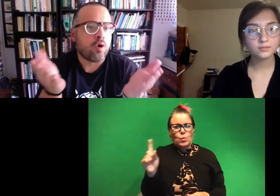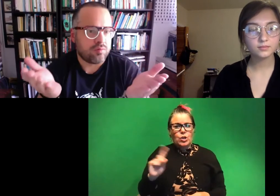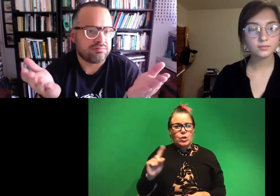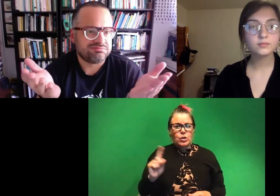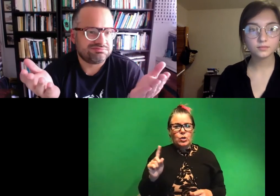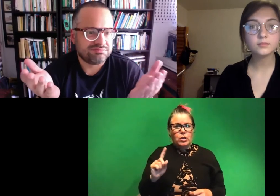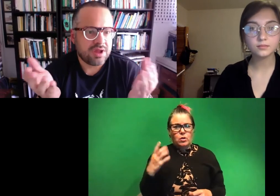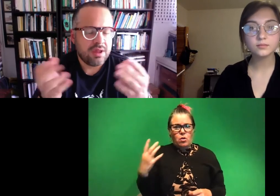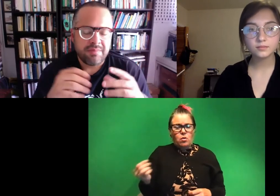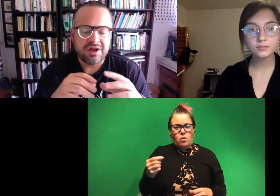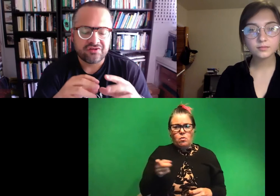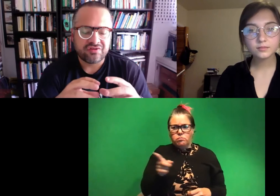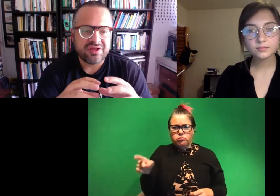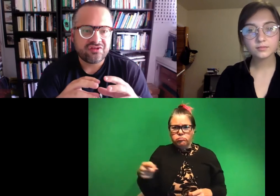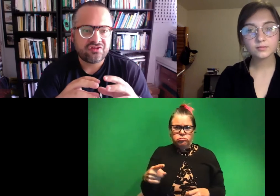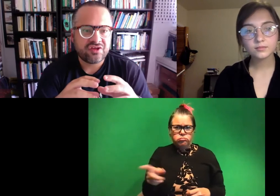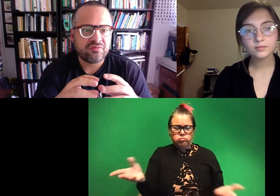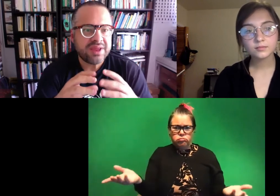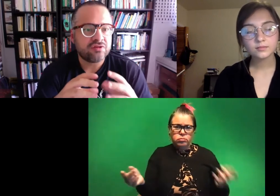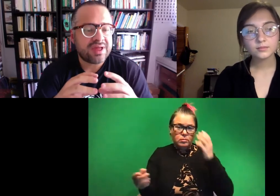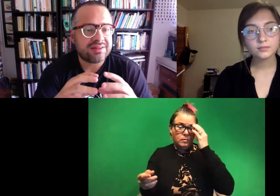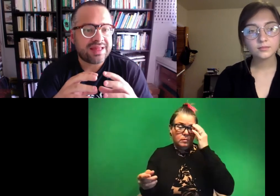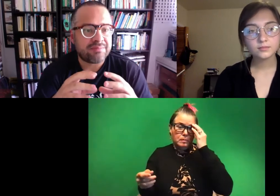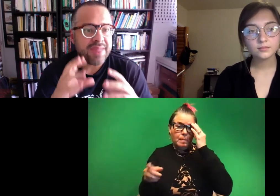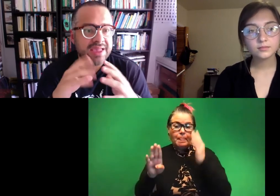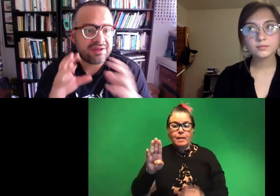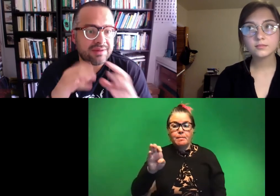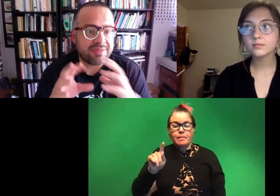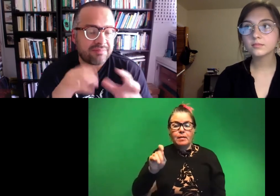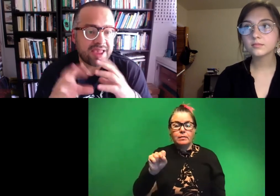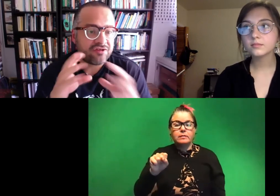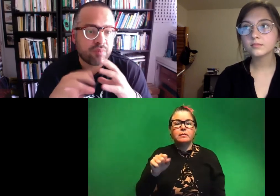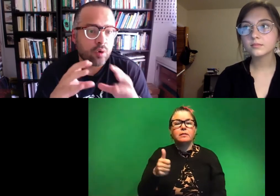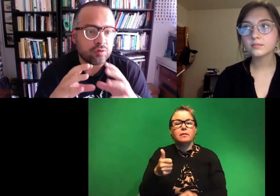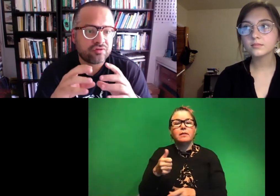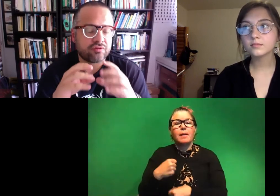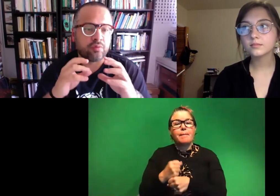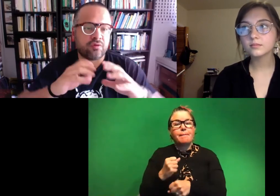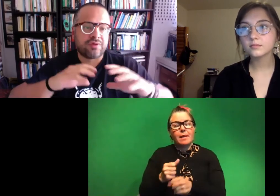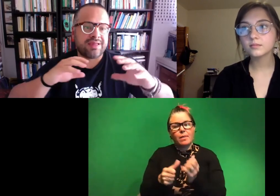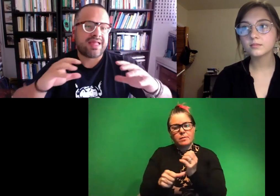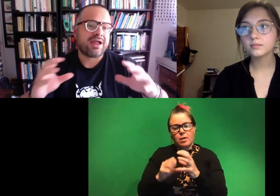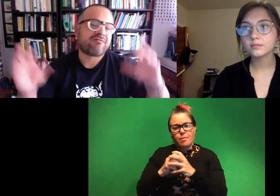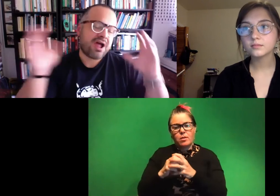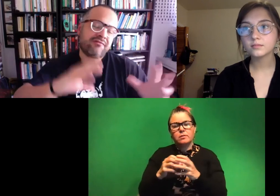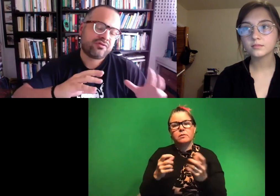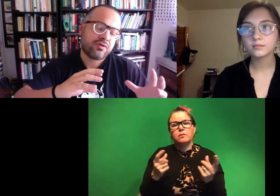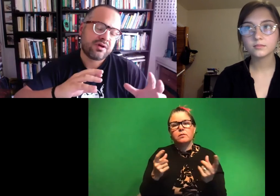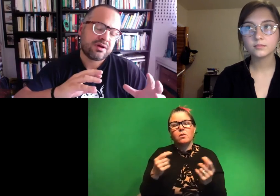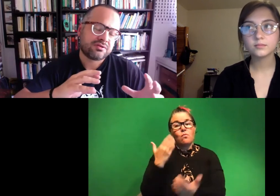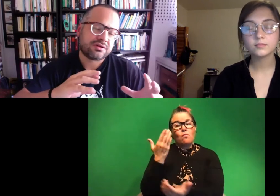they go. Mm-hmm. Because these beetles that makes balls, so they